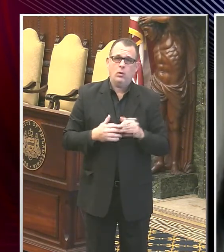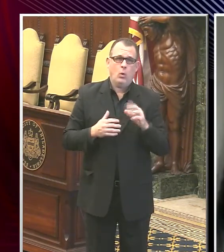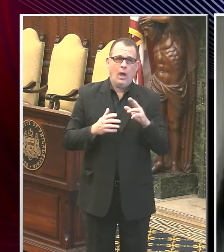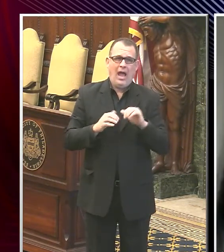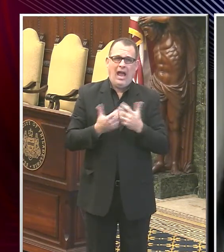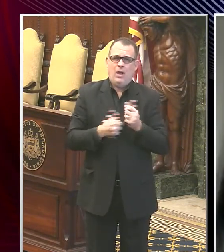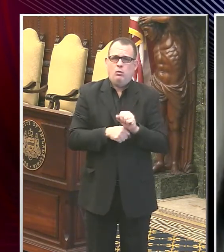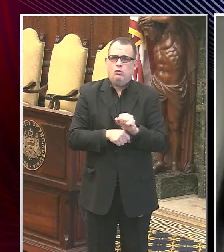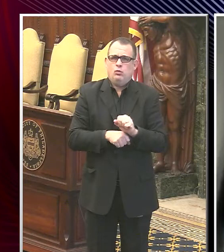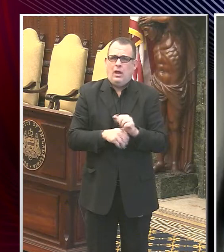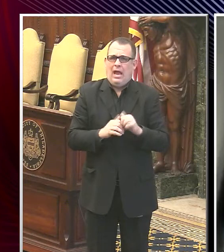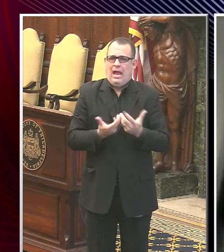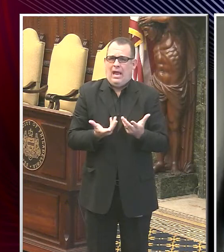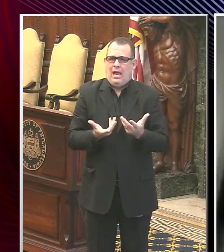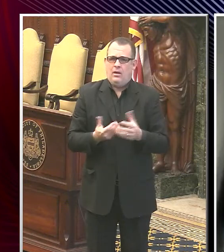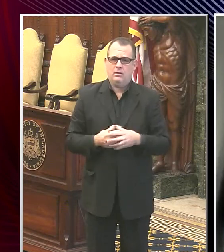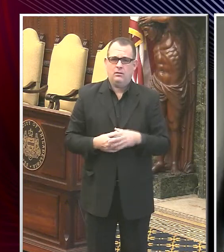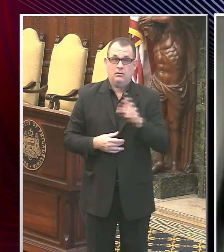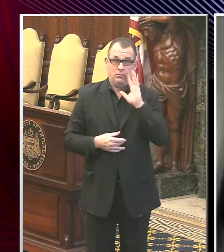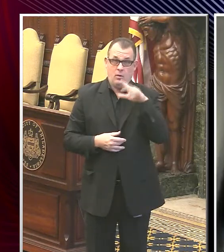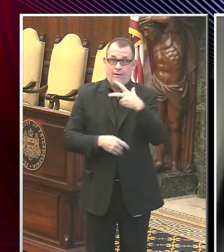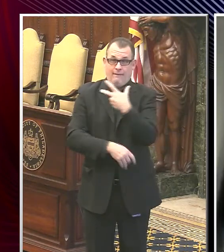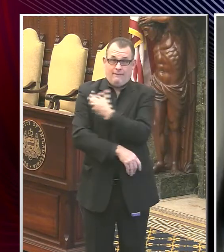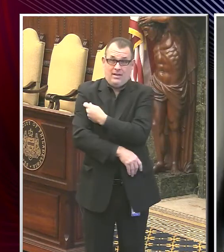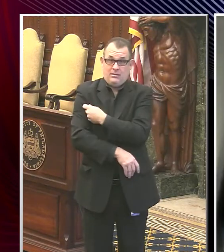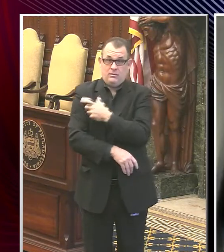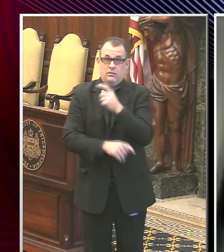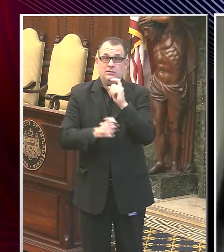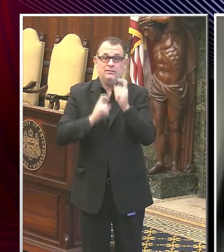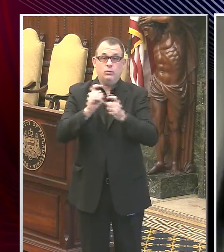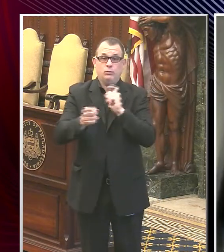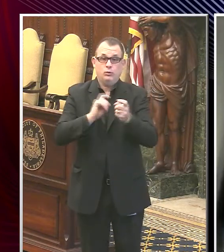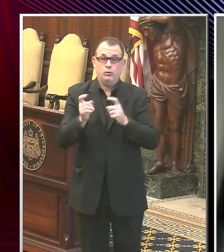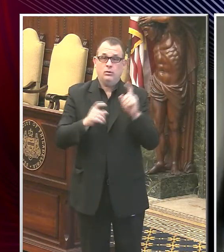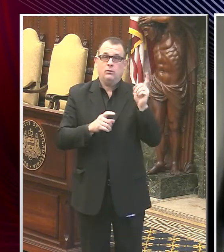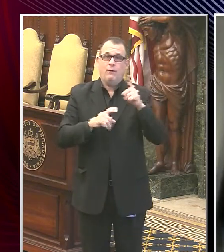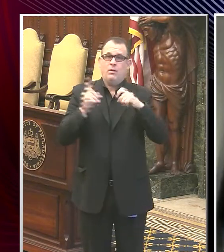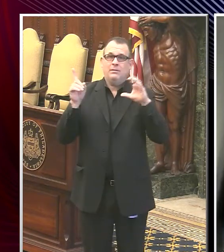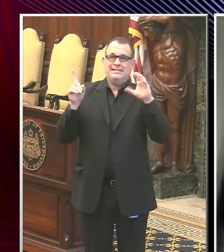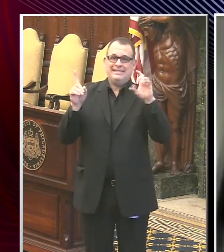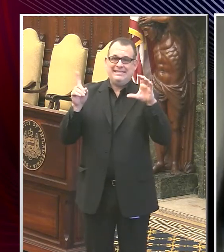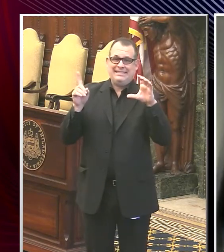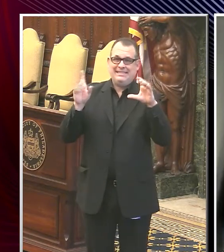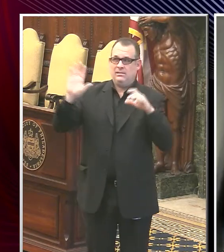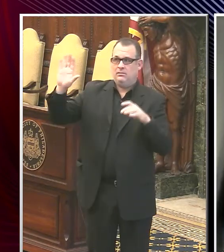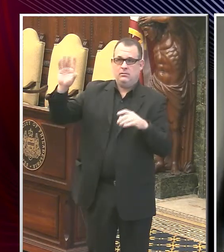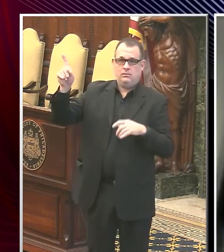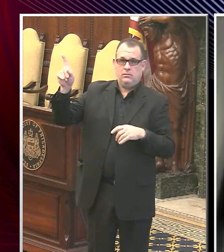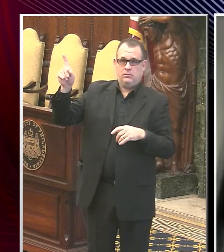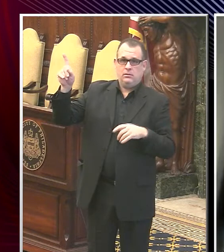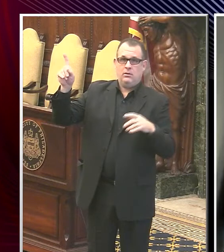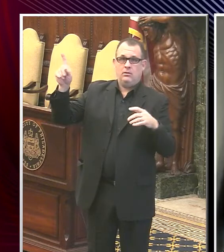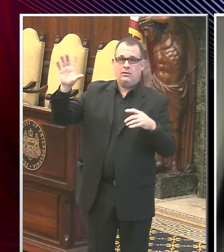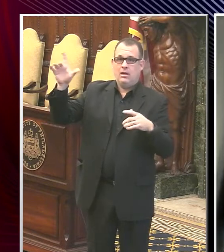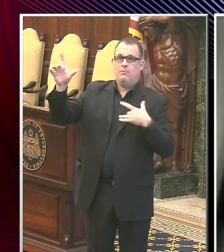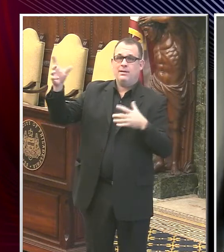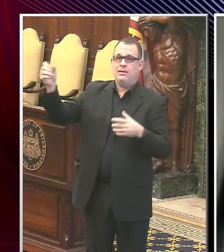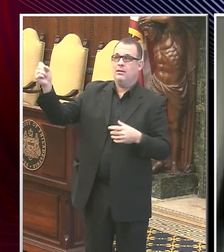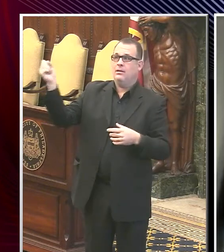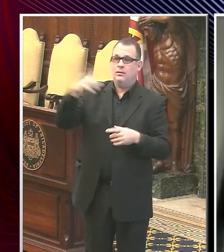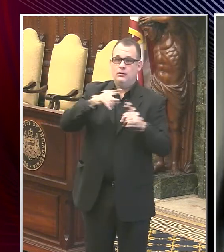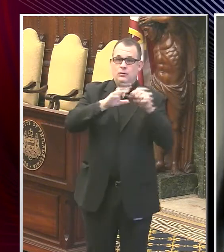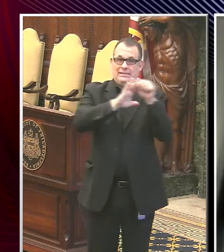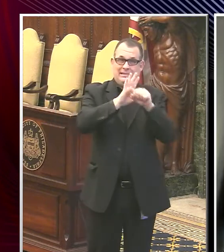So the vaccines are distributed from the Centers for Disease Control, and they go in general to state governments to distribute across their